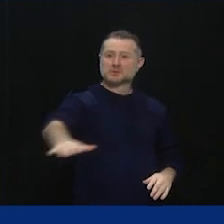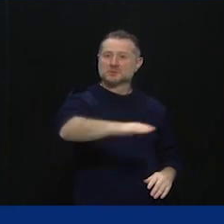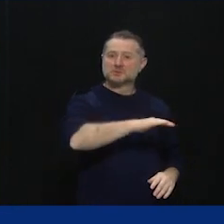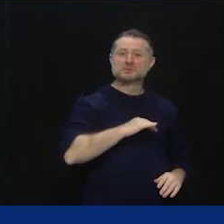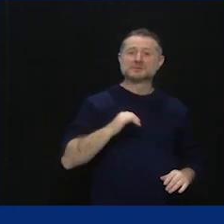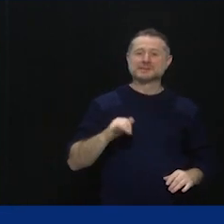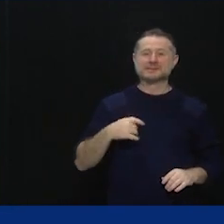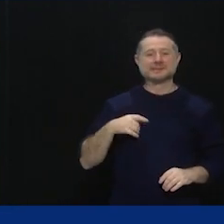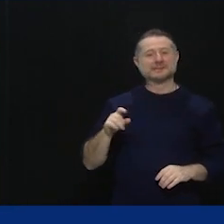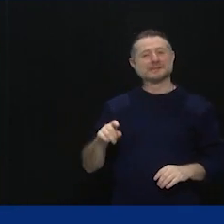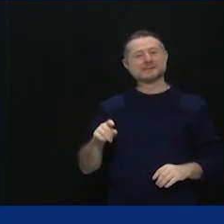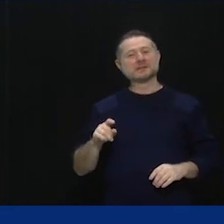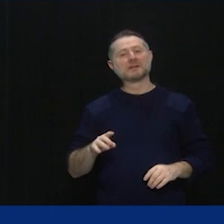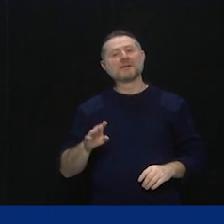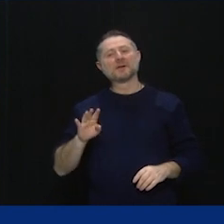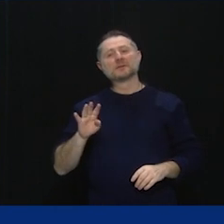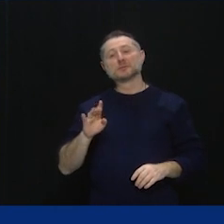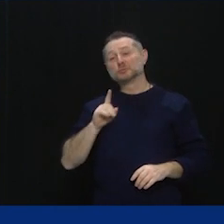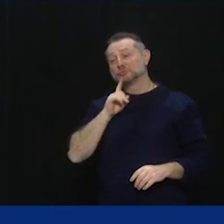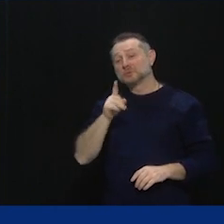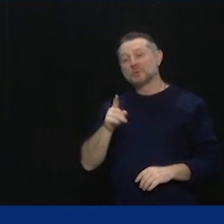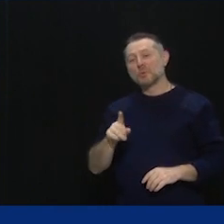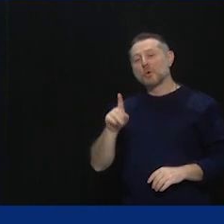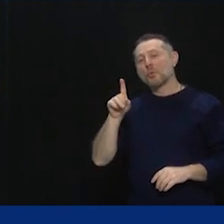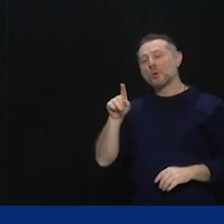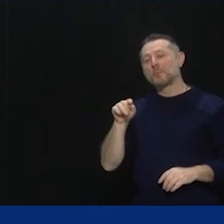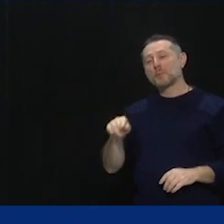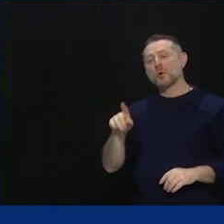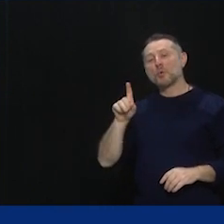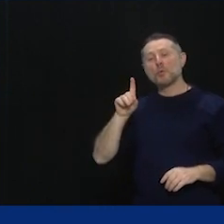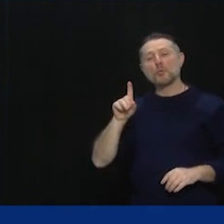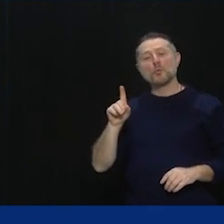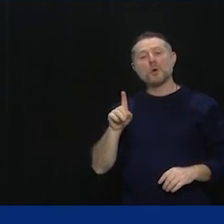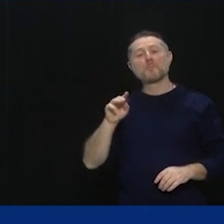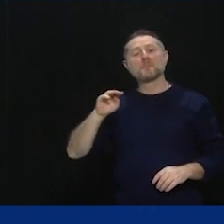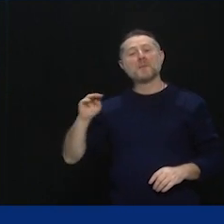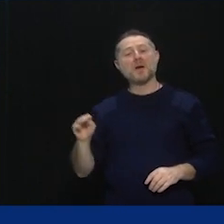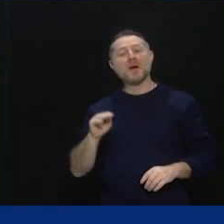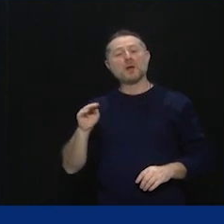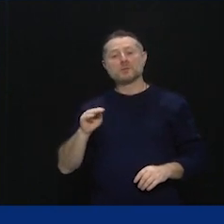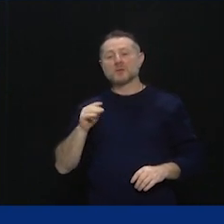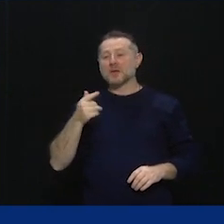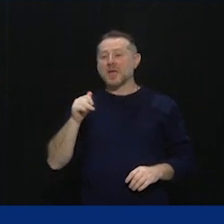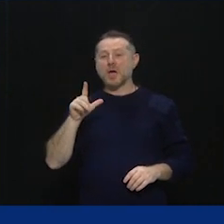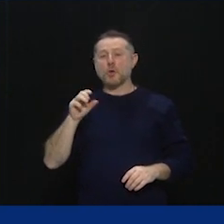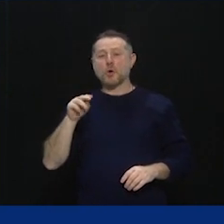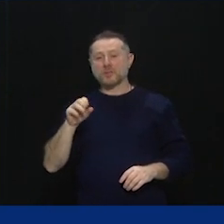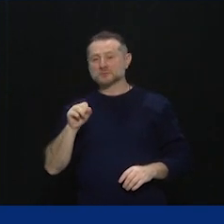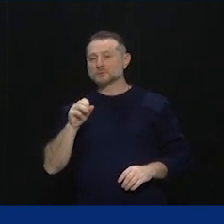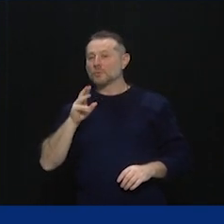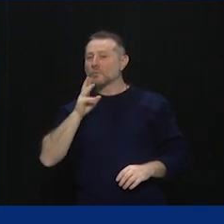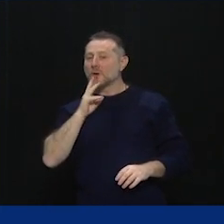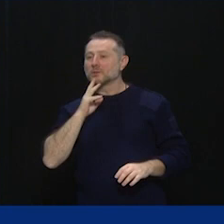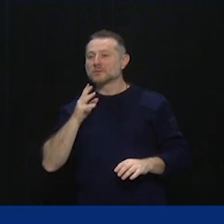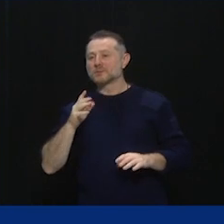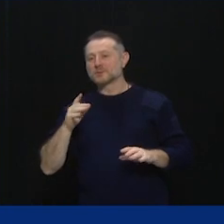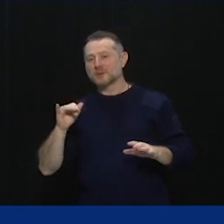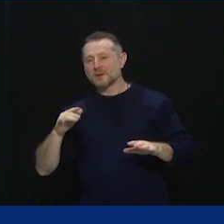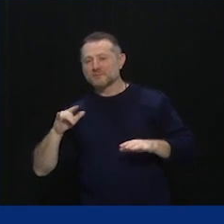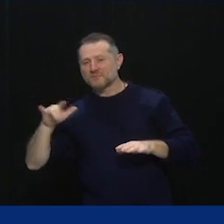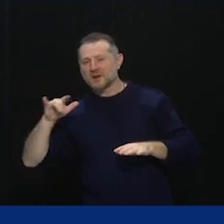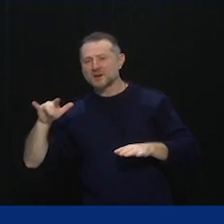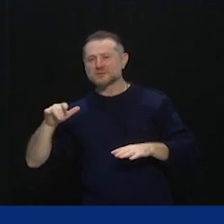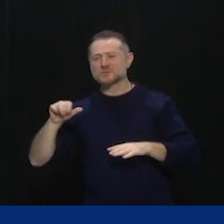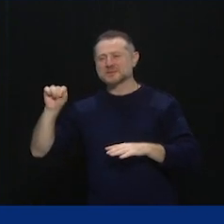There's 1.1 million gallons left for this whole regional activity around here, for the airport, for the south side of the hub